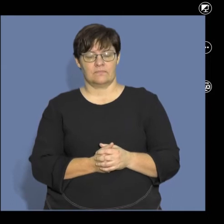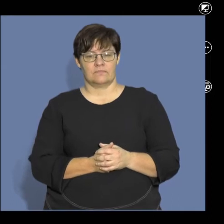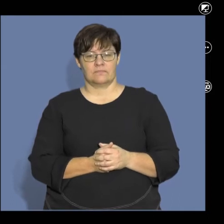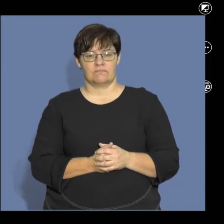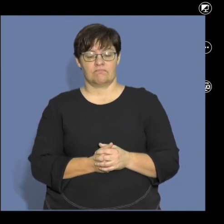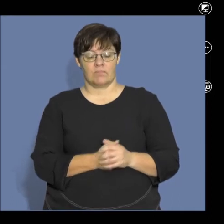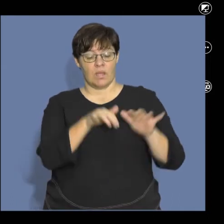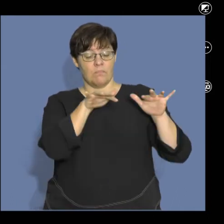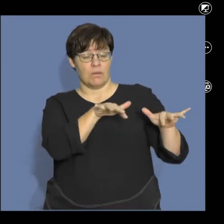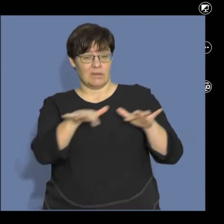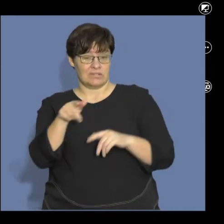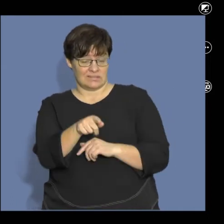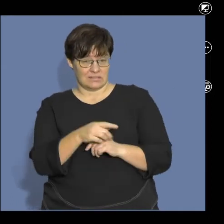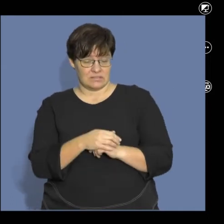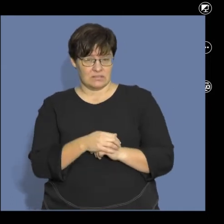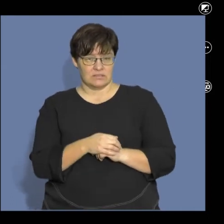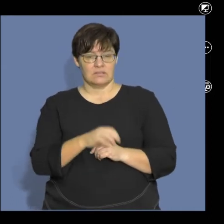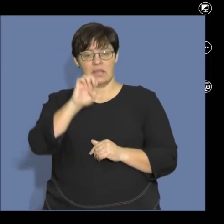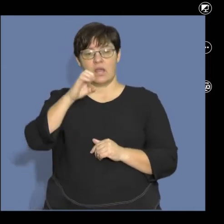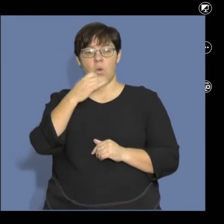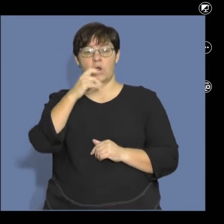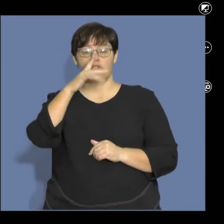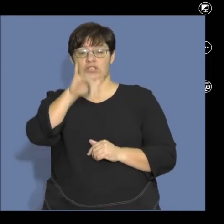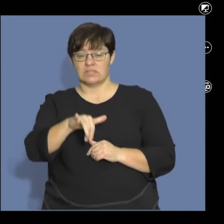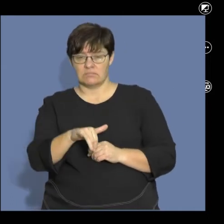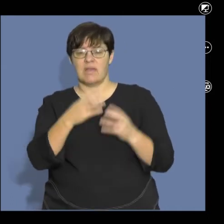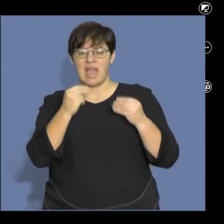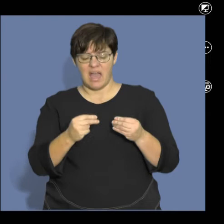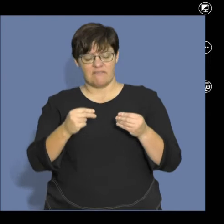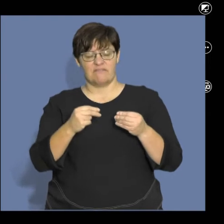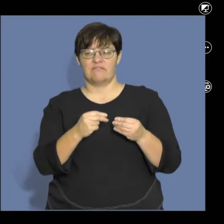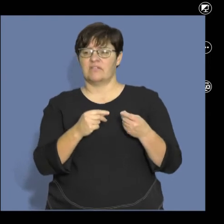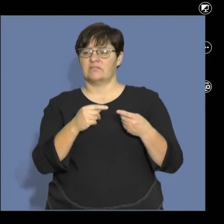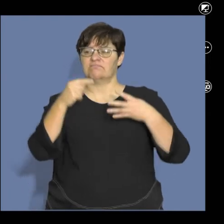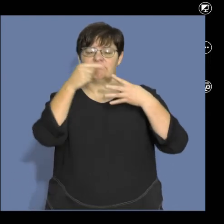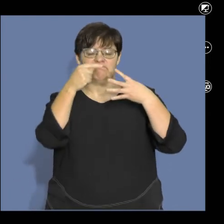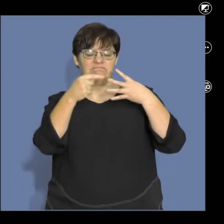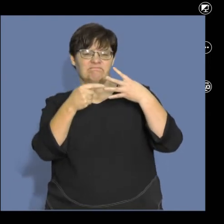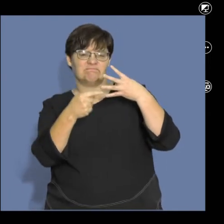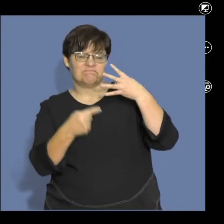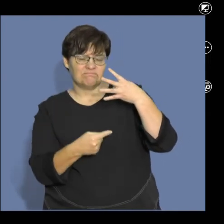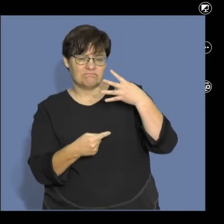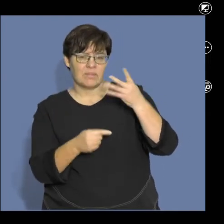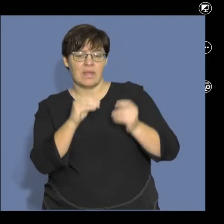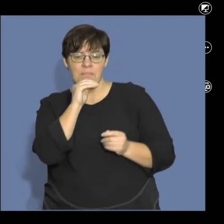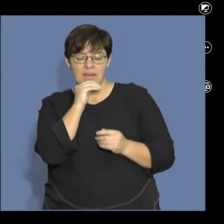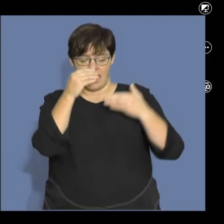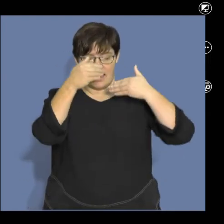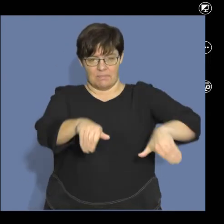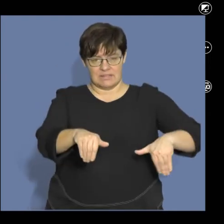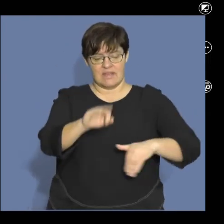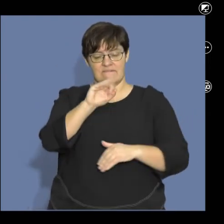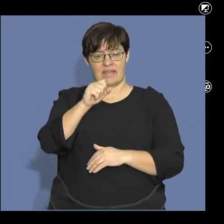In population ecology, there are features called limiting